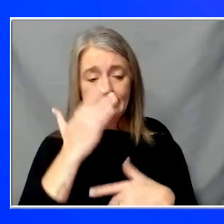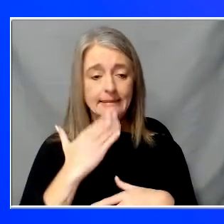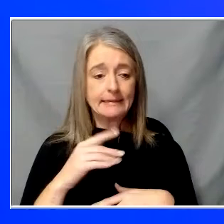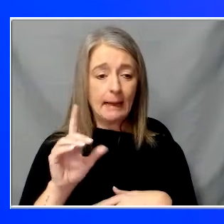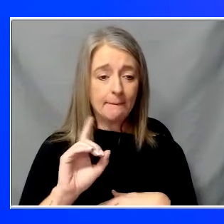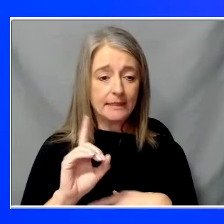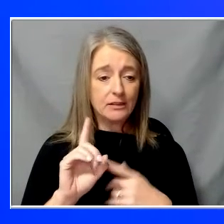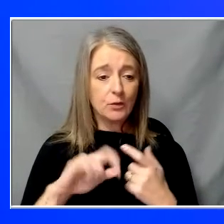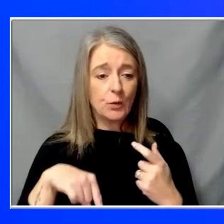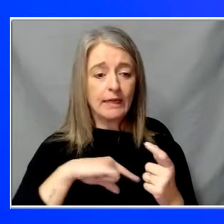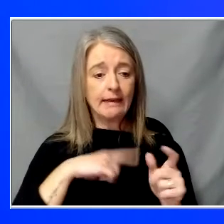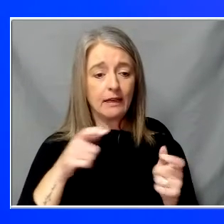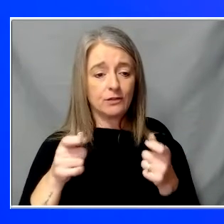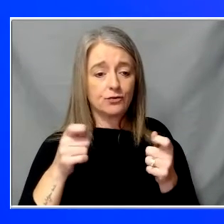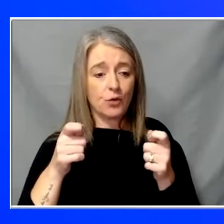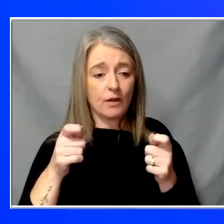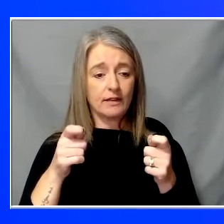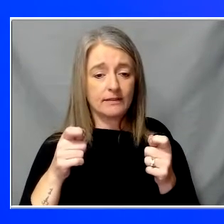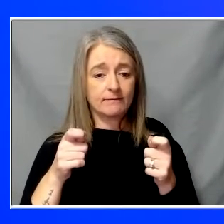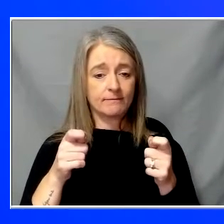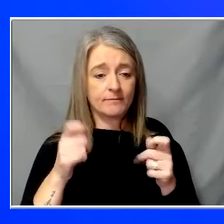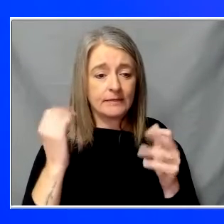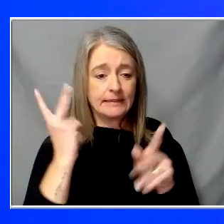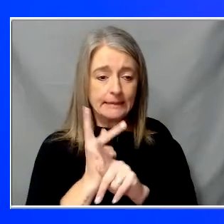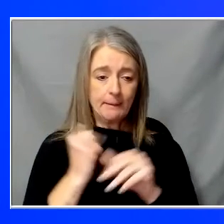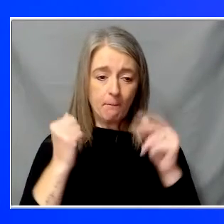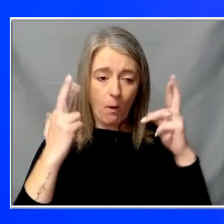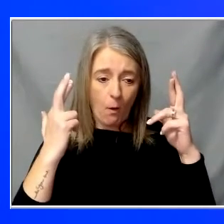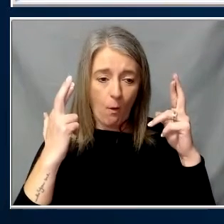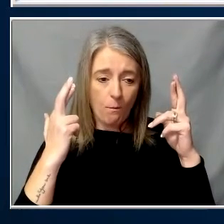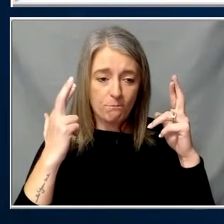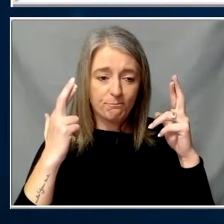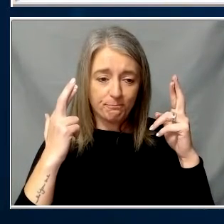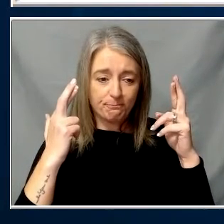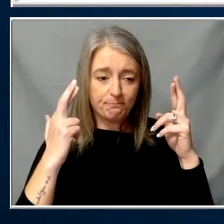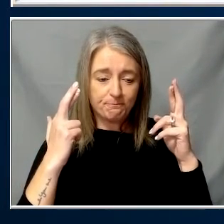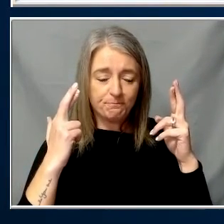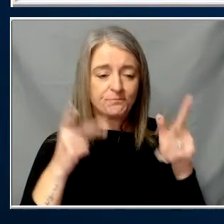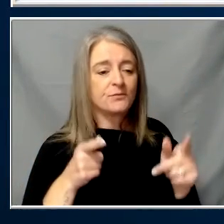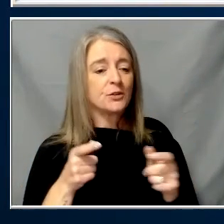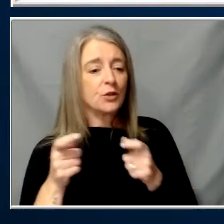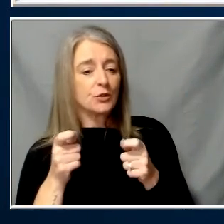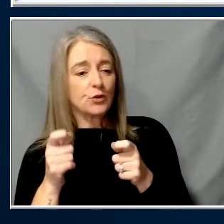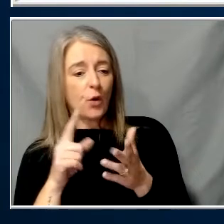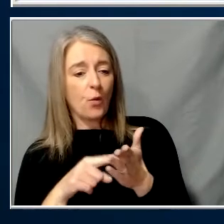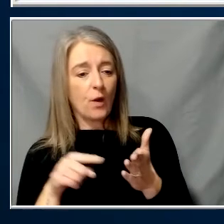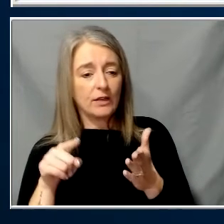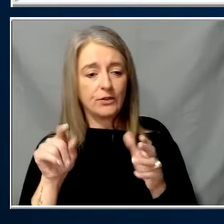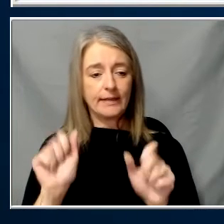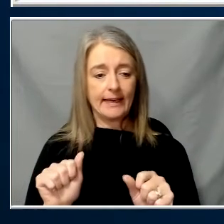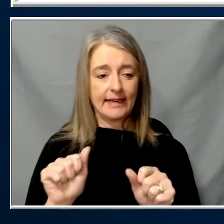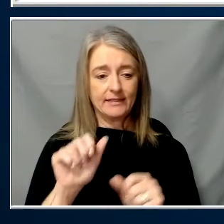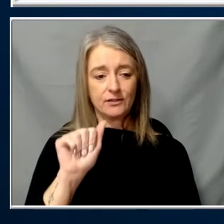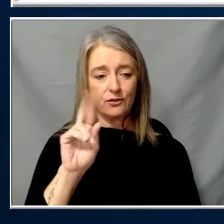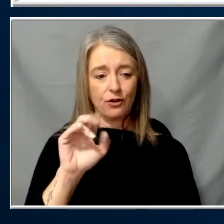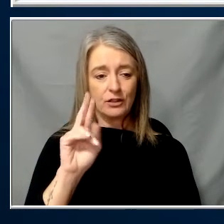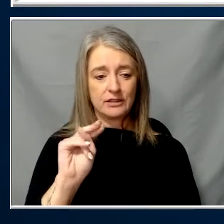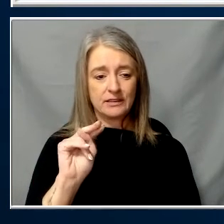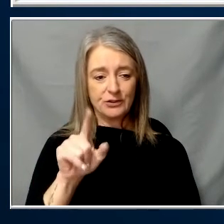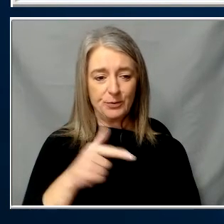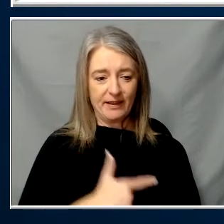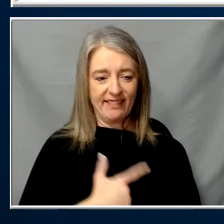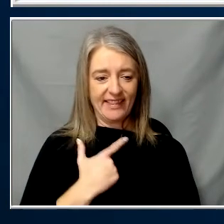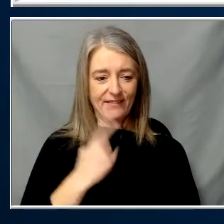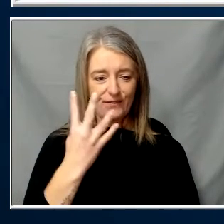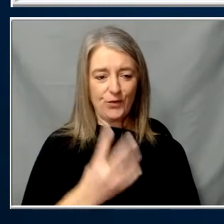can control it. So keep the hope and the science advance. Control what you can control. Austin, I think that's how you've been living the last 4